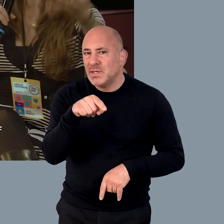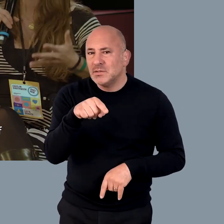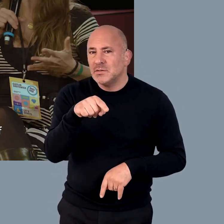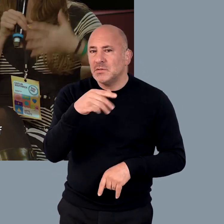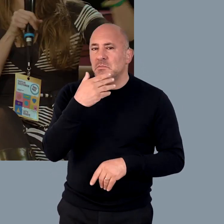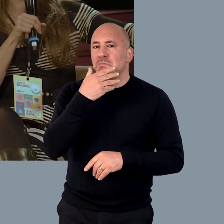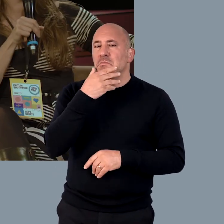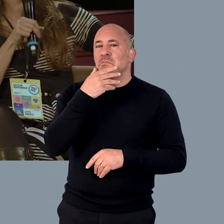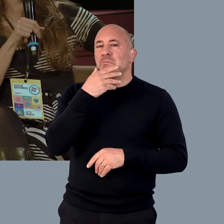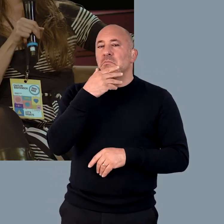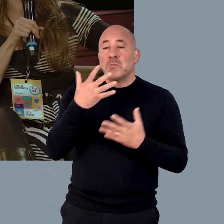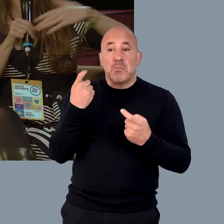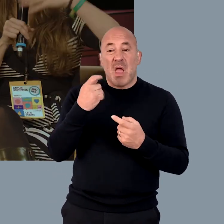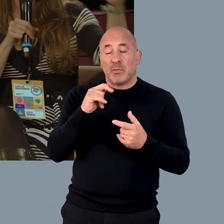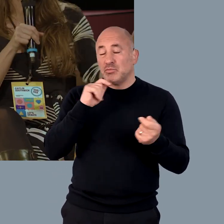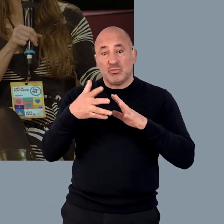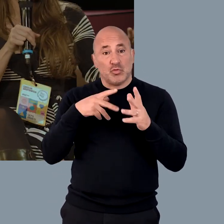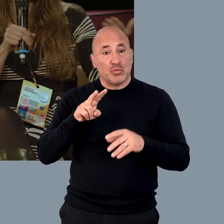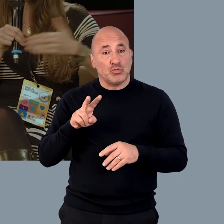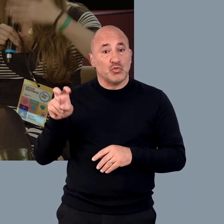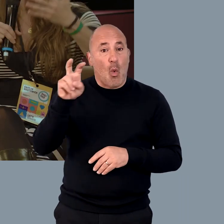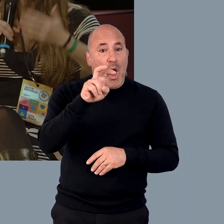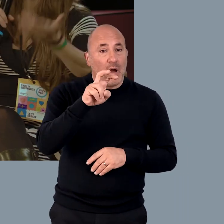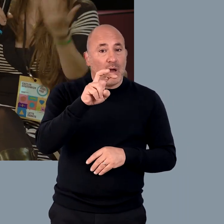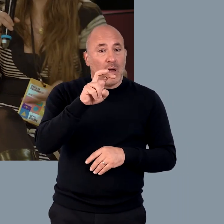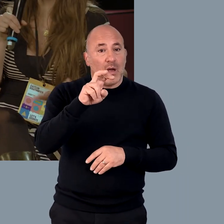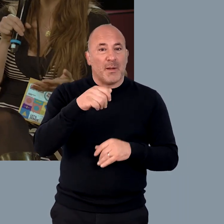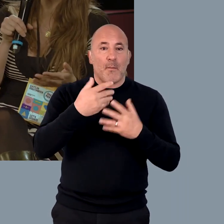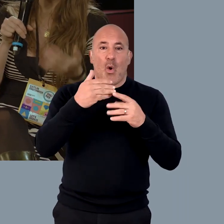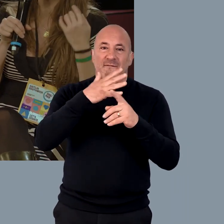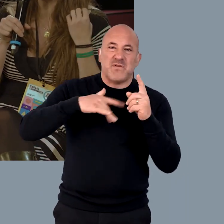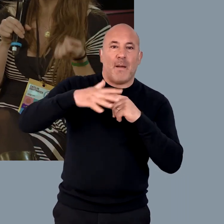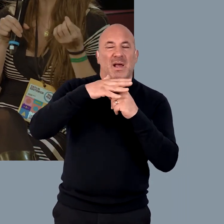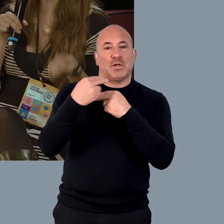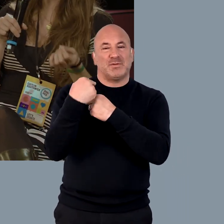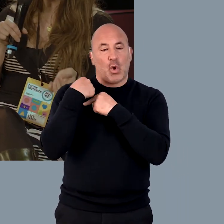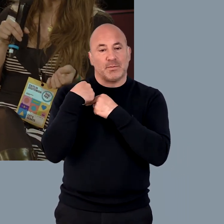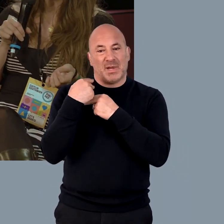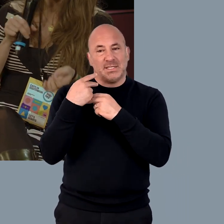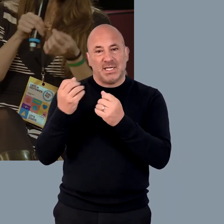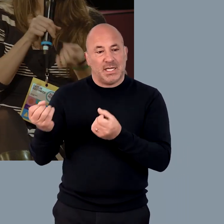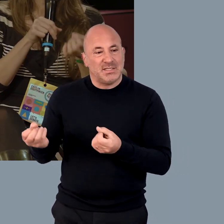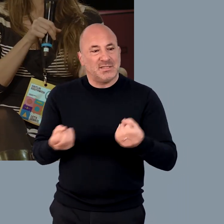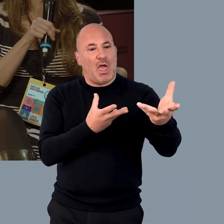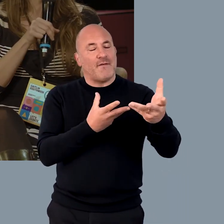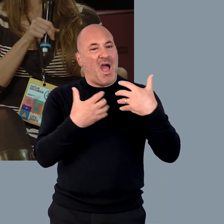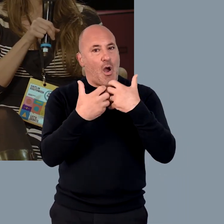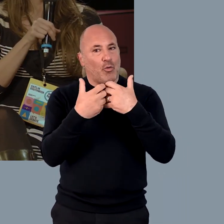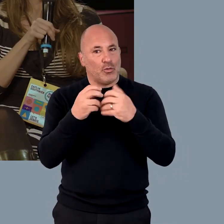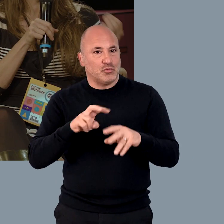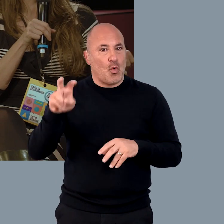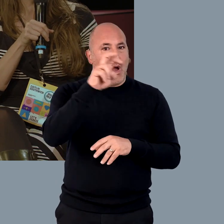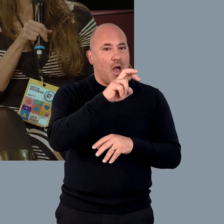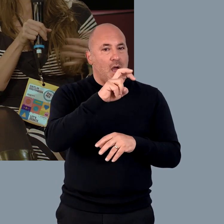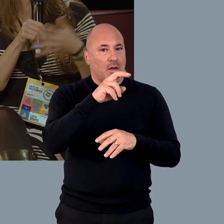making after it's done with its exhibition or after it's done. Maybe we're thinking about how it's being toured. So we can look